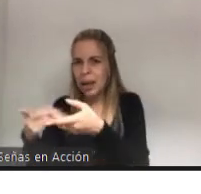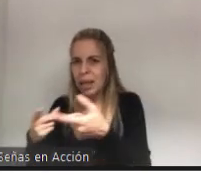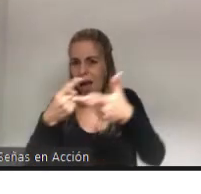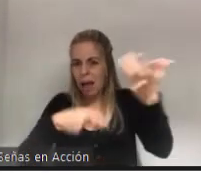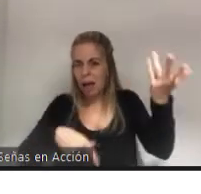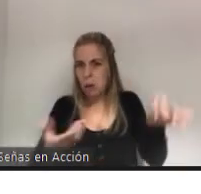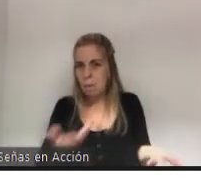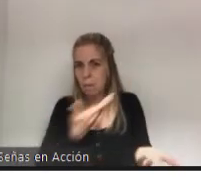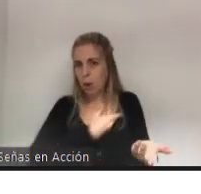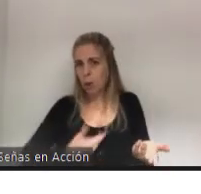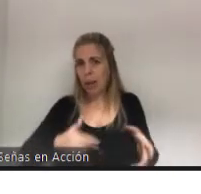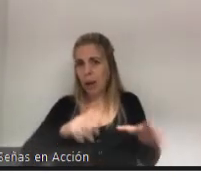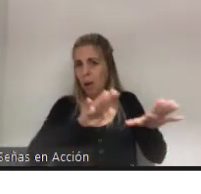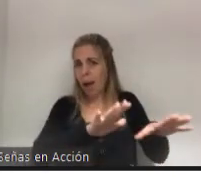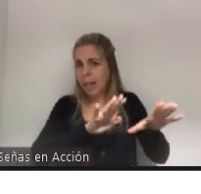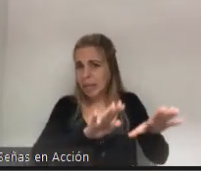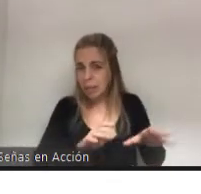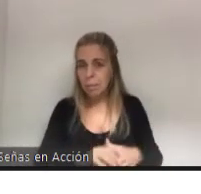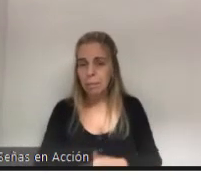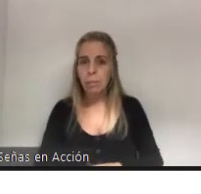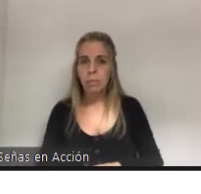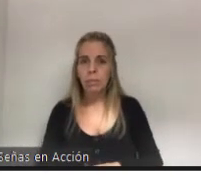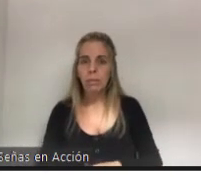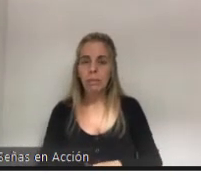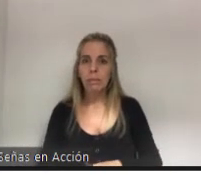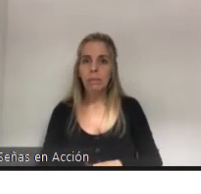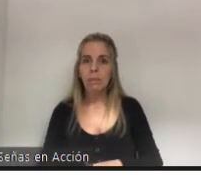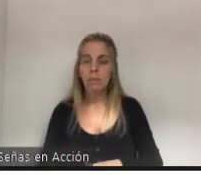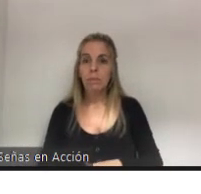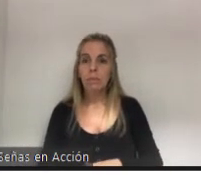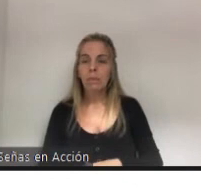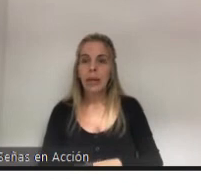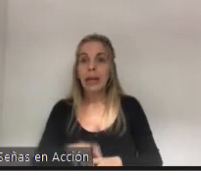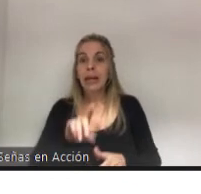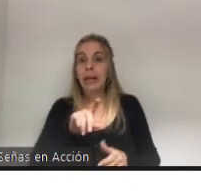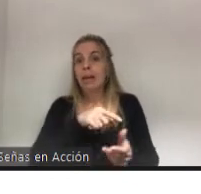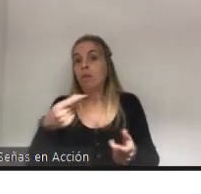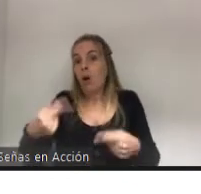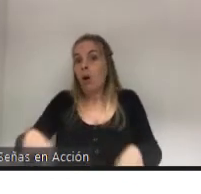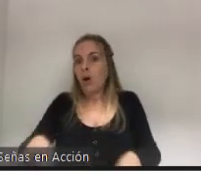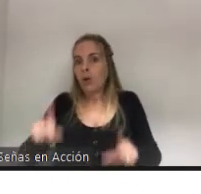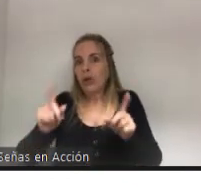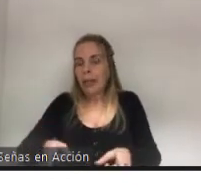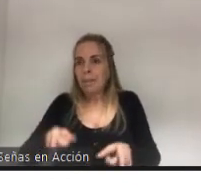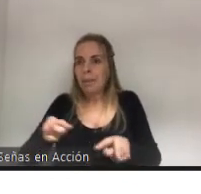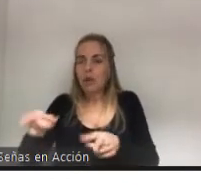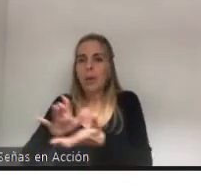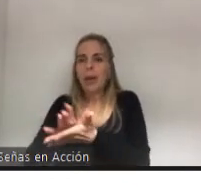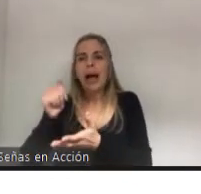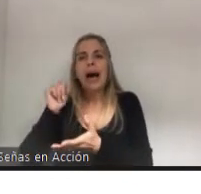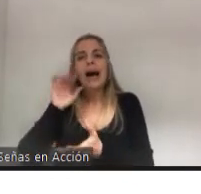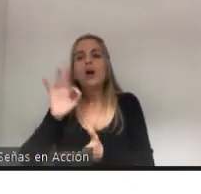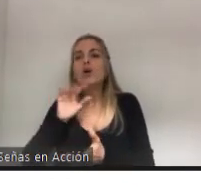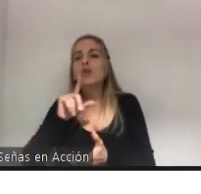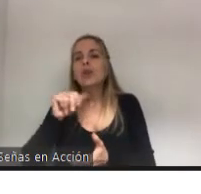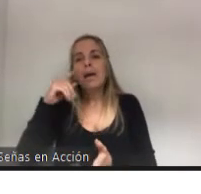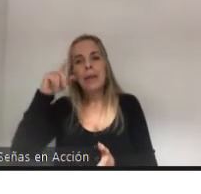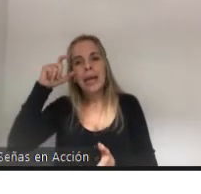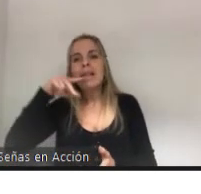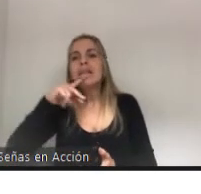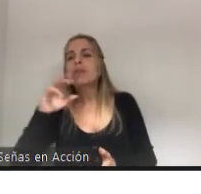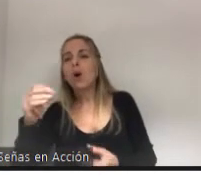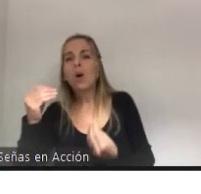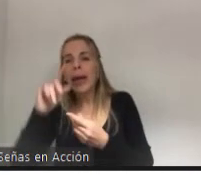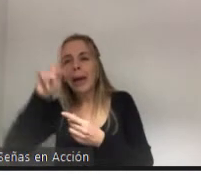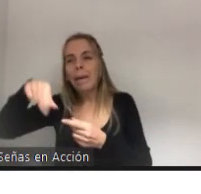solidarity, etc., are beginning to show. And the other thing that has to do with exhaustion brought